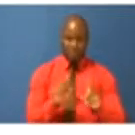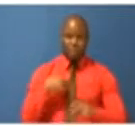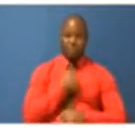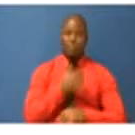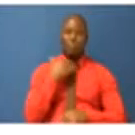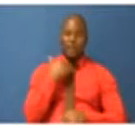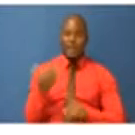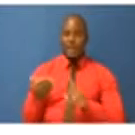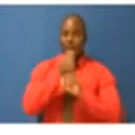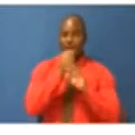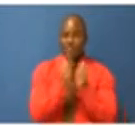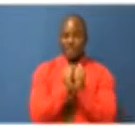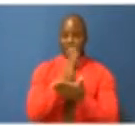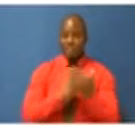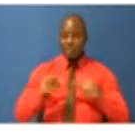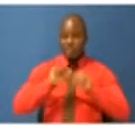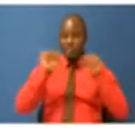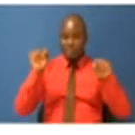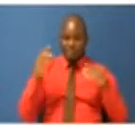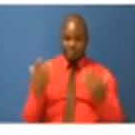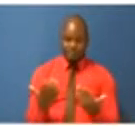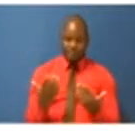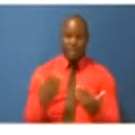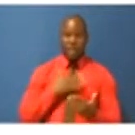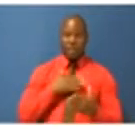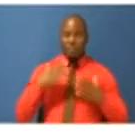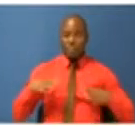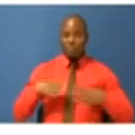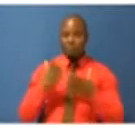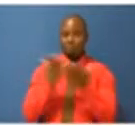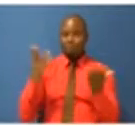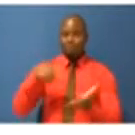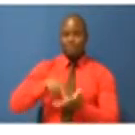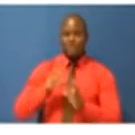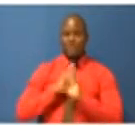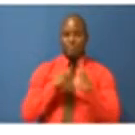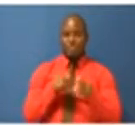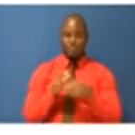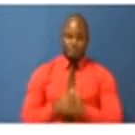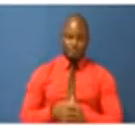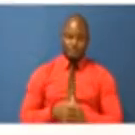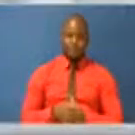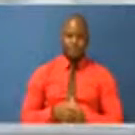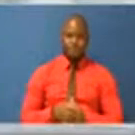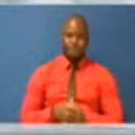just want to get some of them so that our candidates can be able to respond